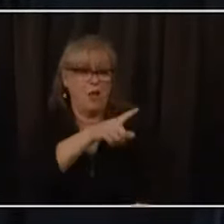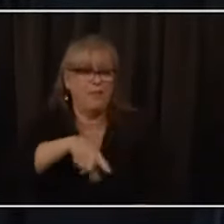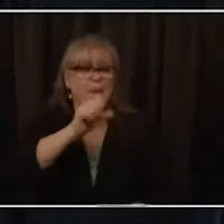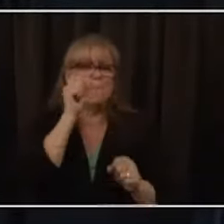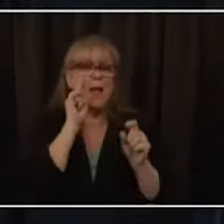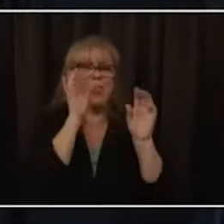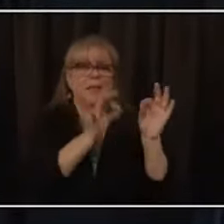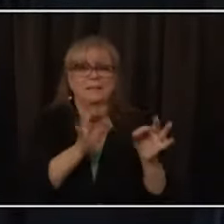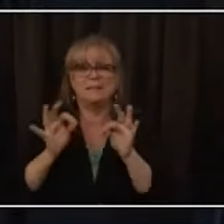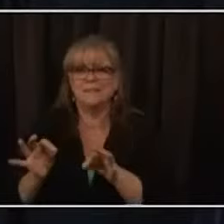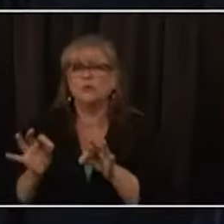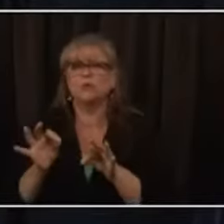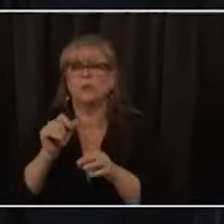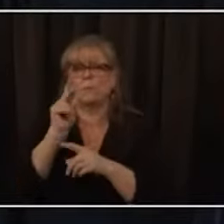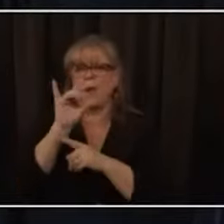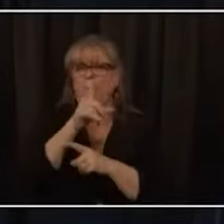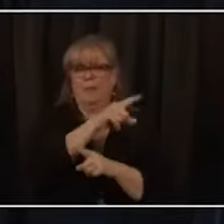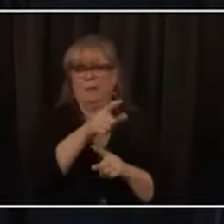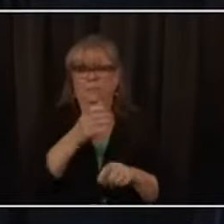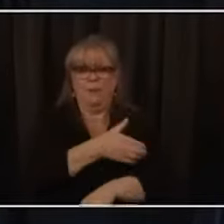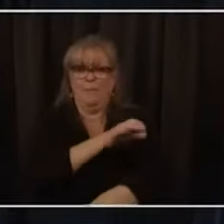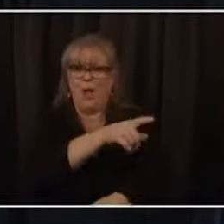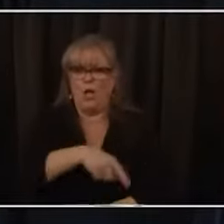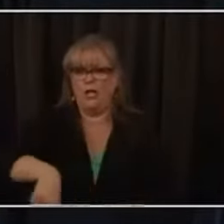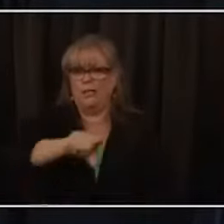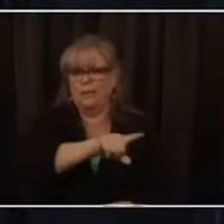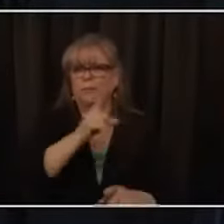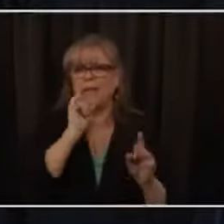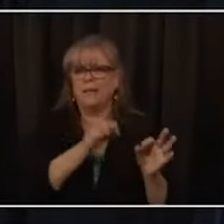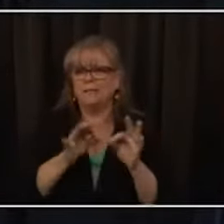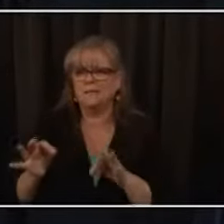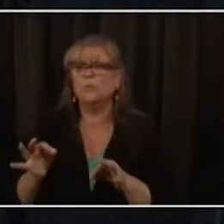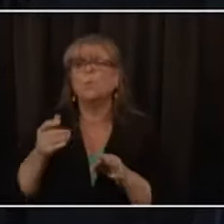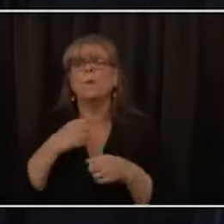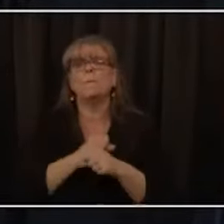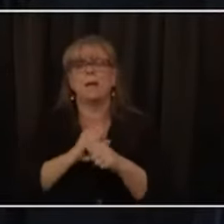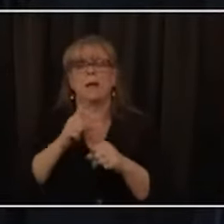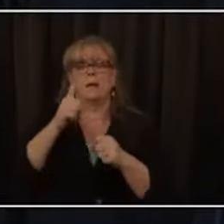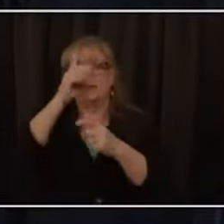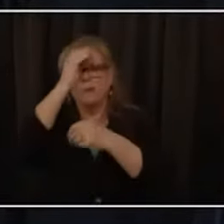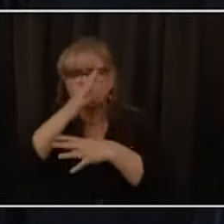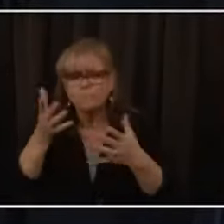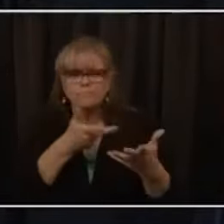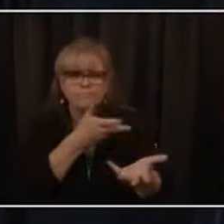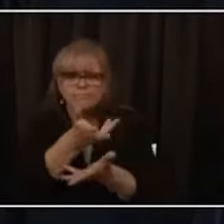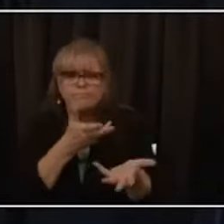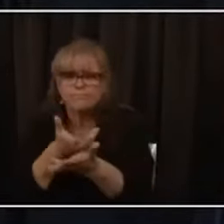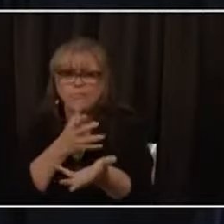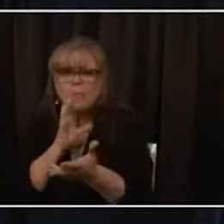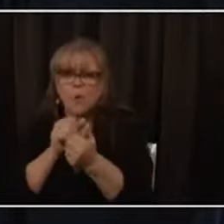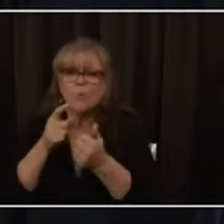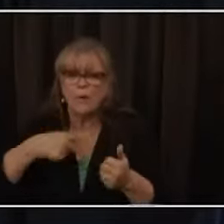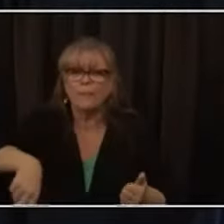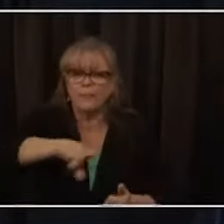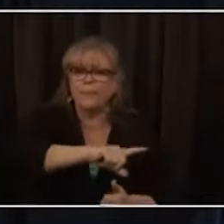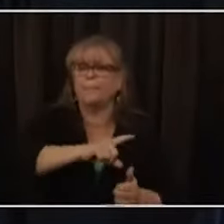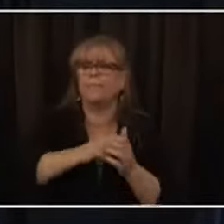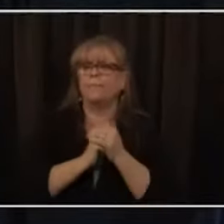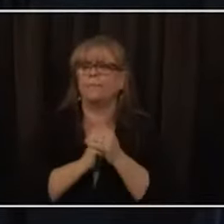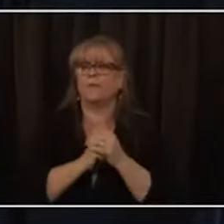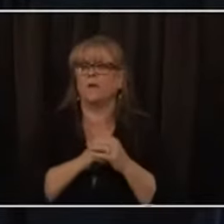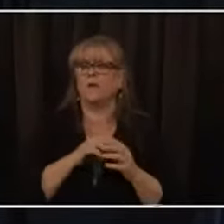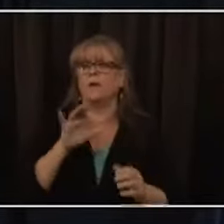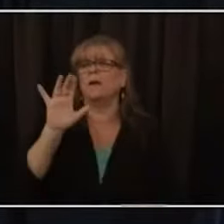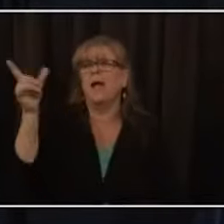epidemiological public health with all the information that we continue to make available to them. Mm-hmm. Go ahead. And then following up, do